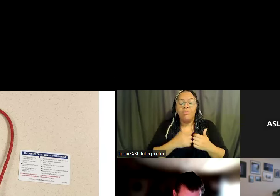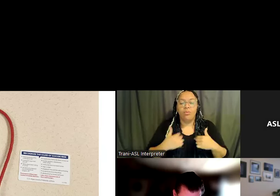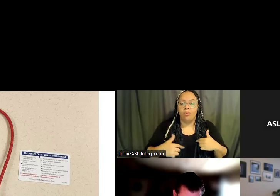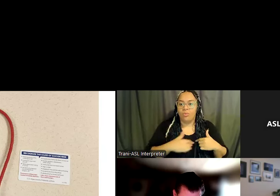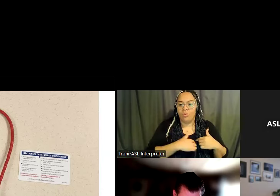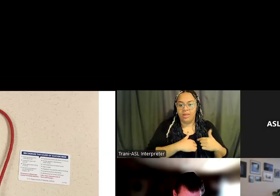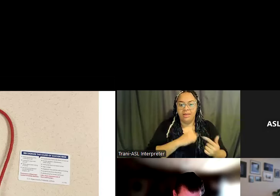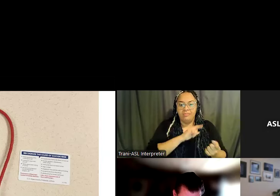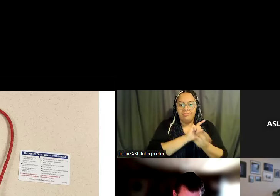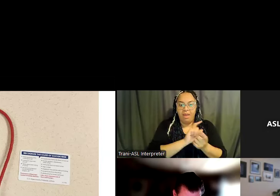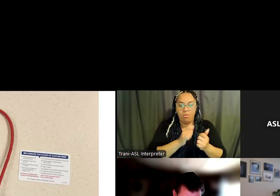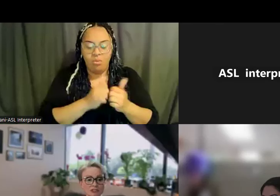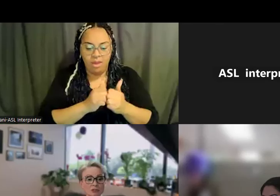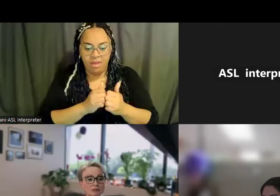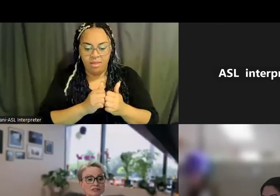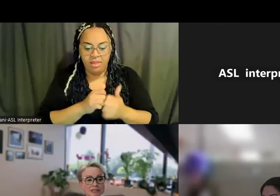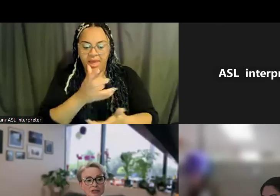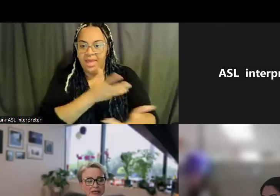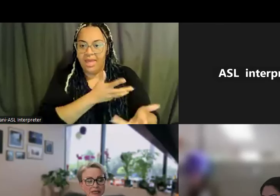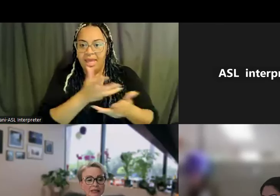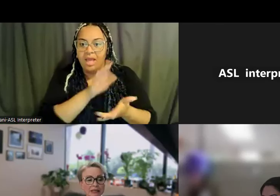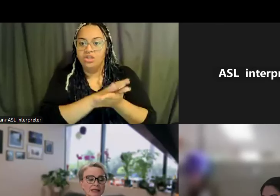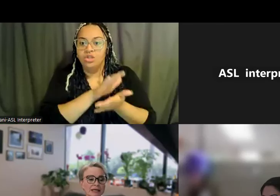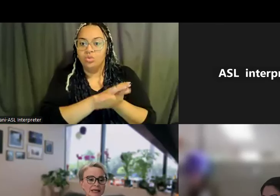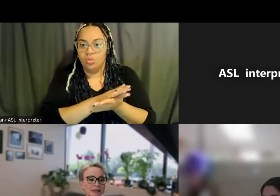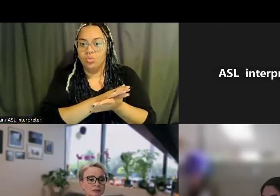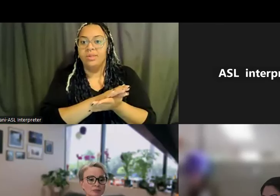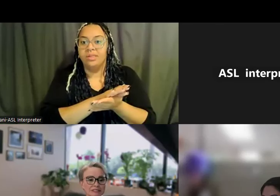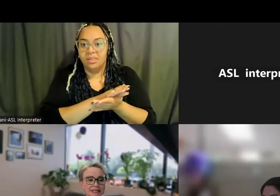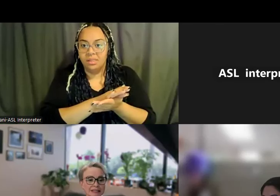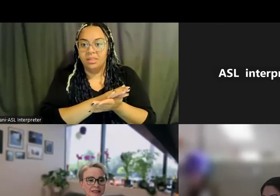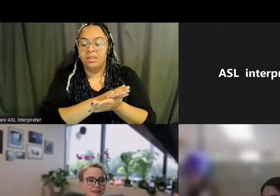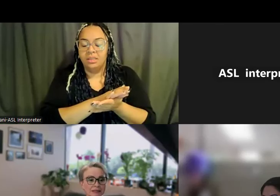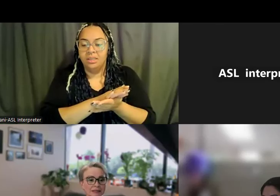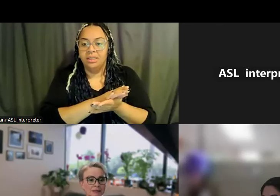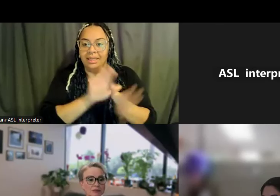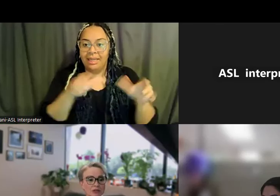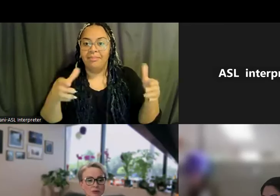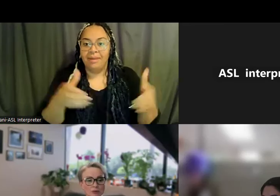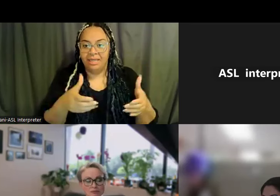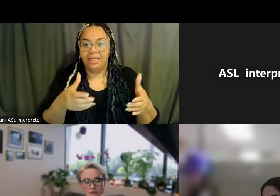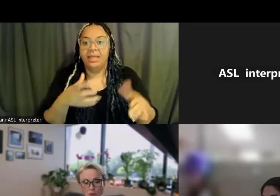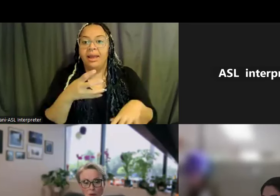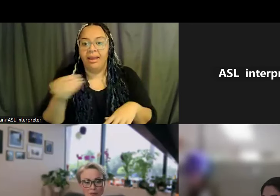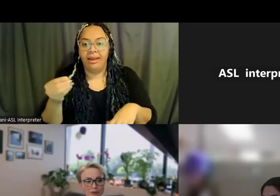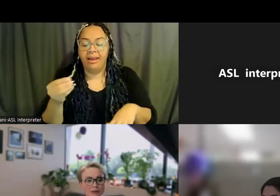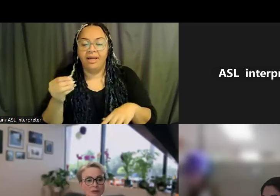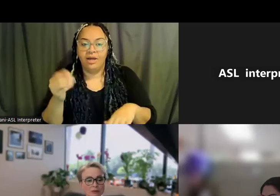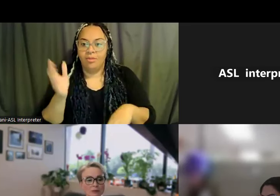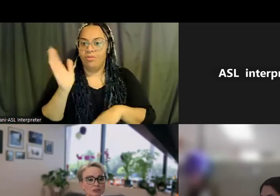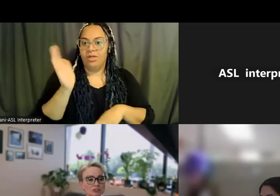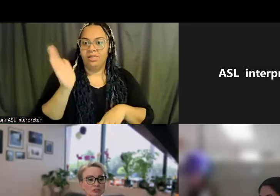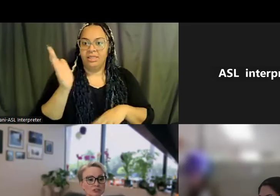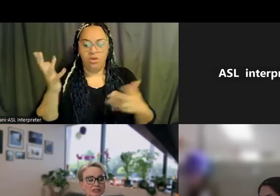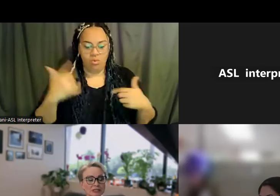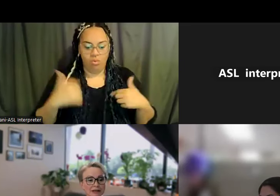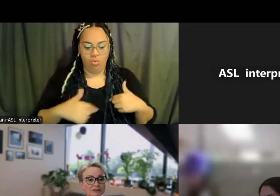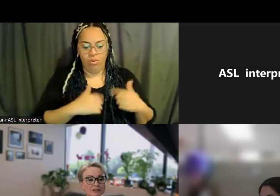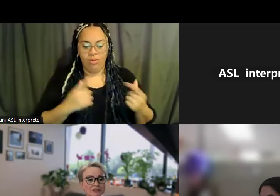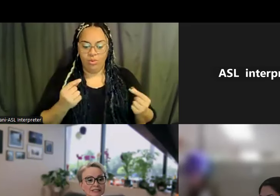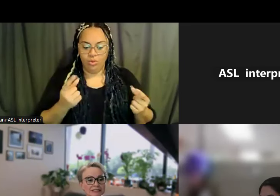that was me as well, with the Engaging Schools Subcommittee and presenting, what we were doing,